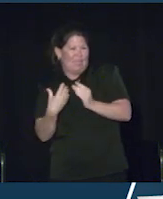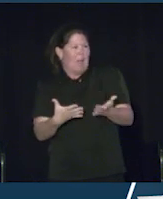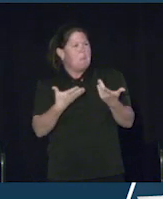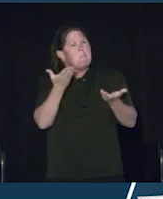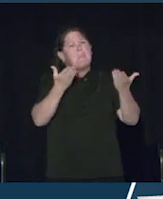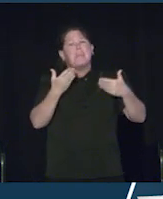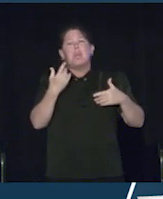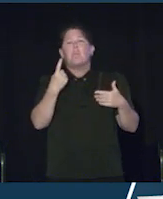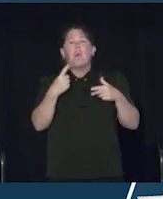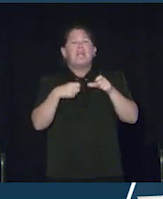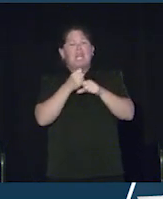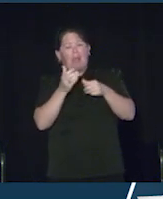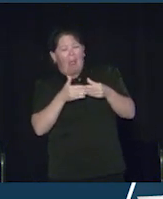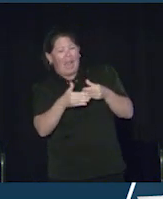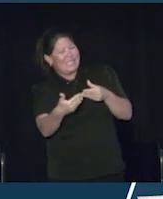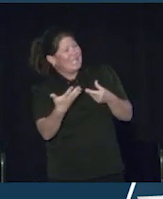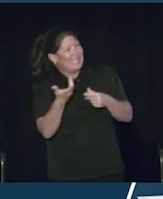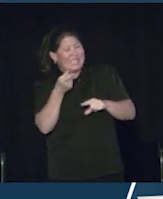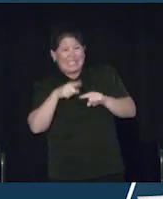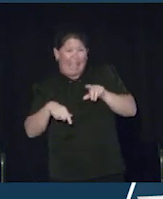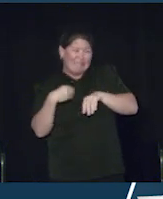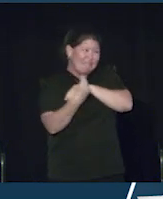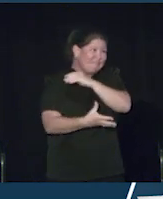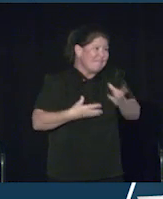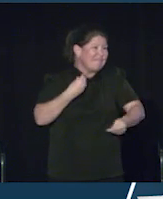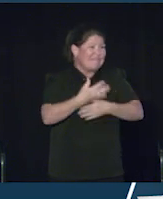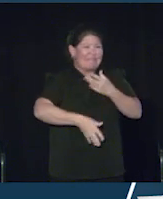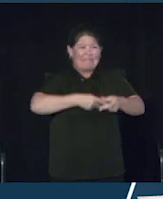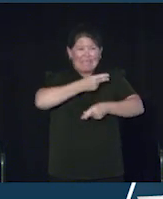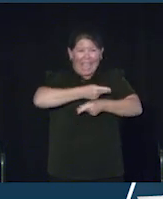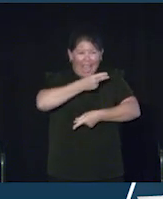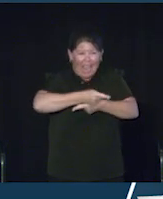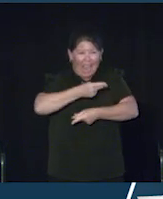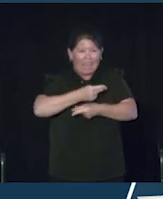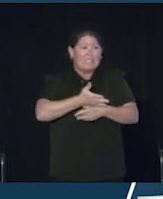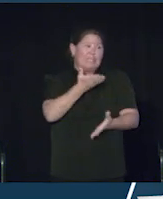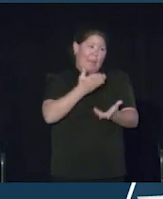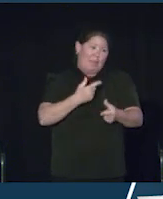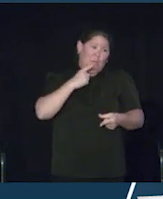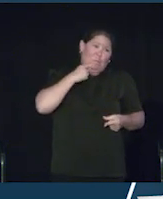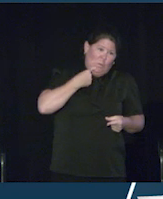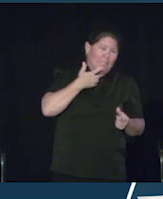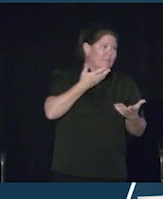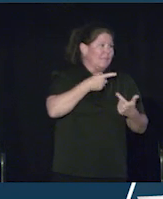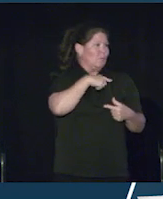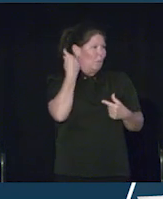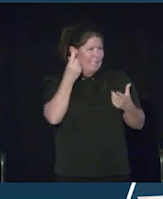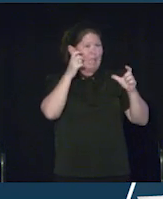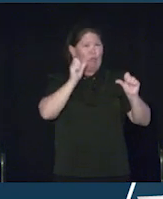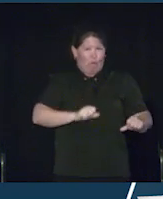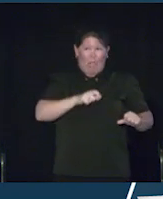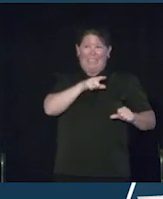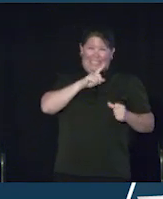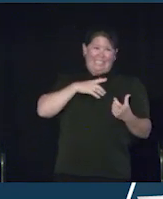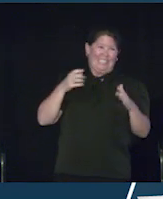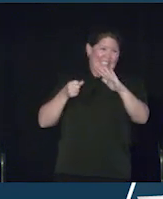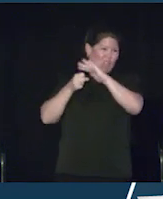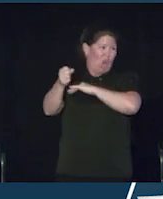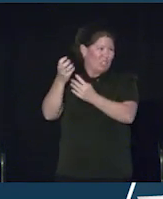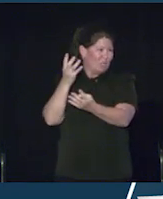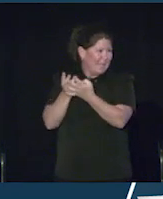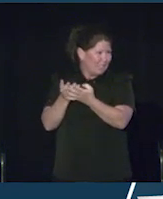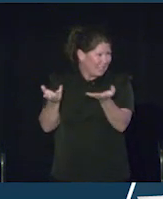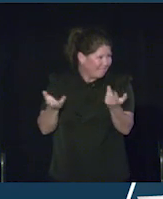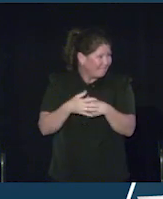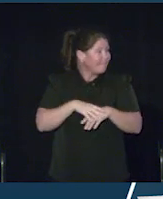so. They are at substantial risk of incarceration. Their behaviors or physical needs place them or their